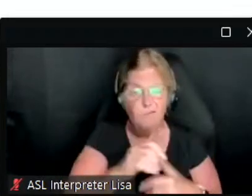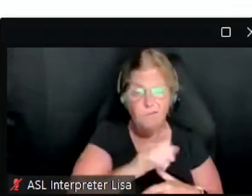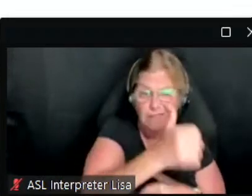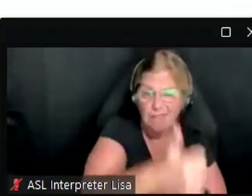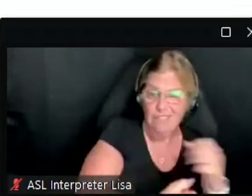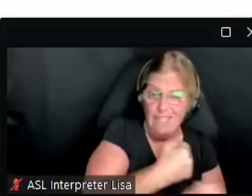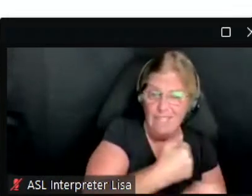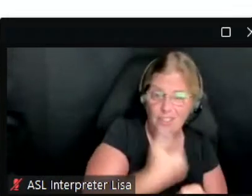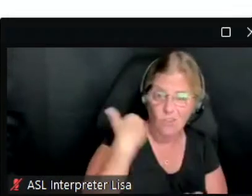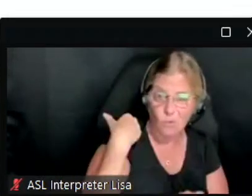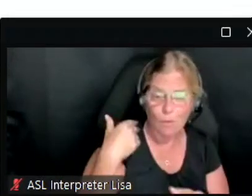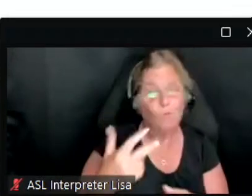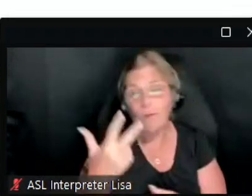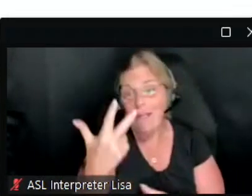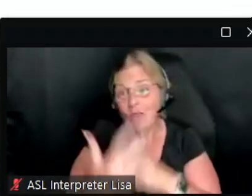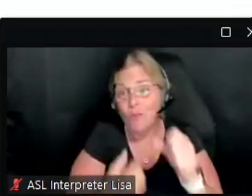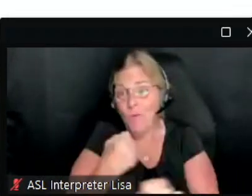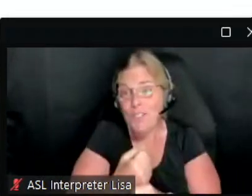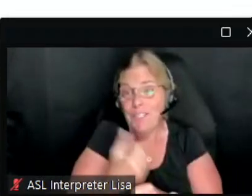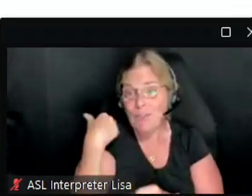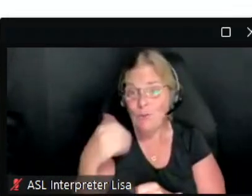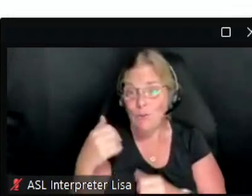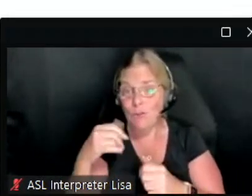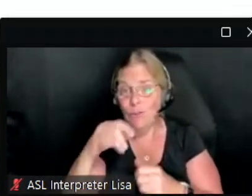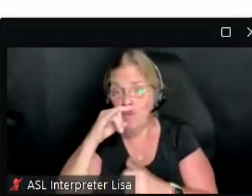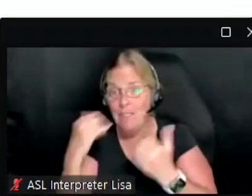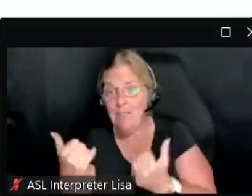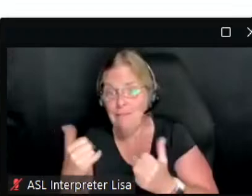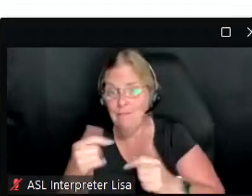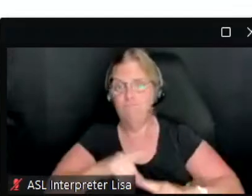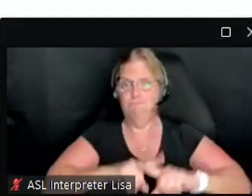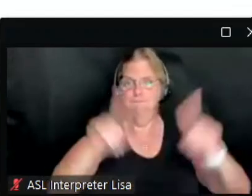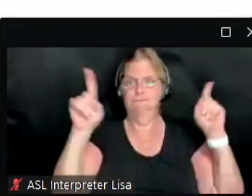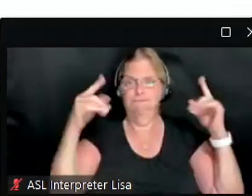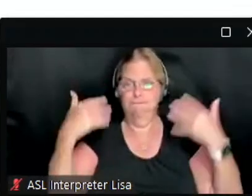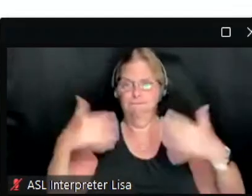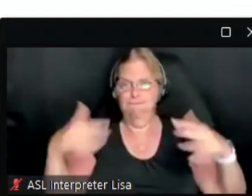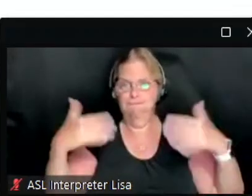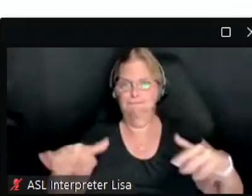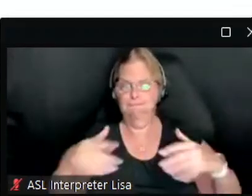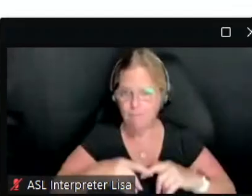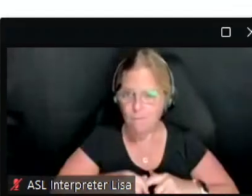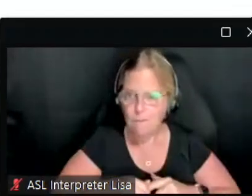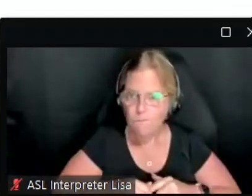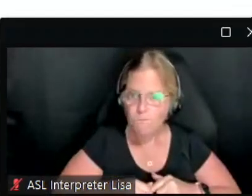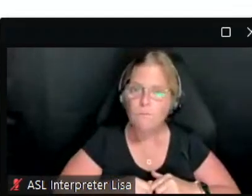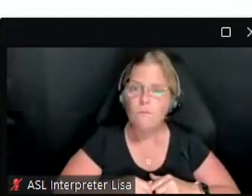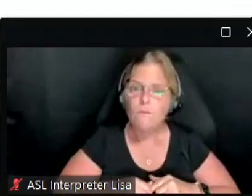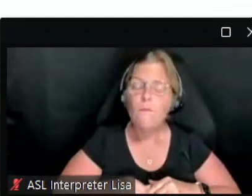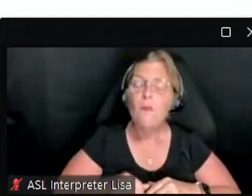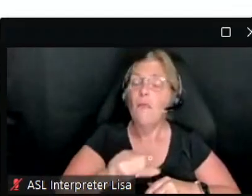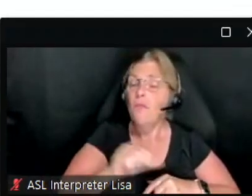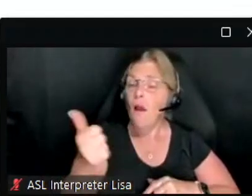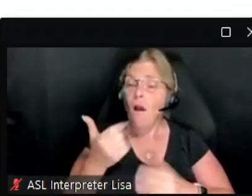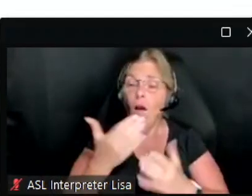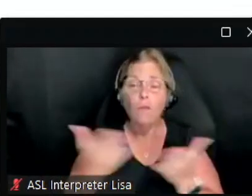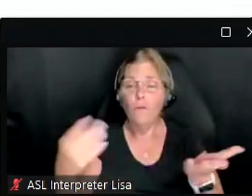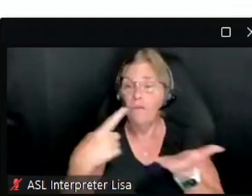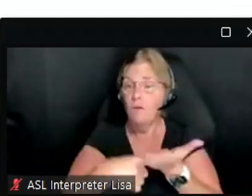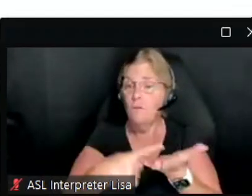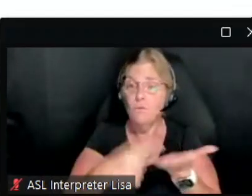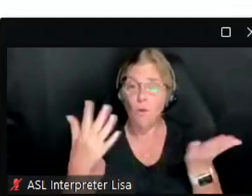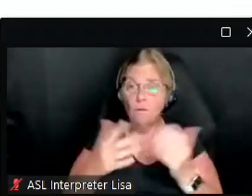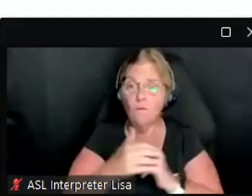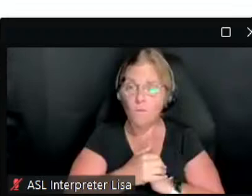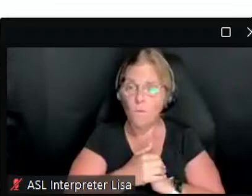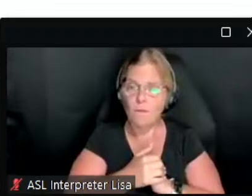heck, even 3 years ago. And then the other piece that we really talked about was this skill